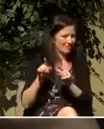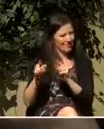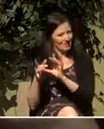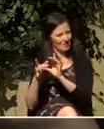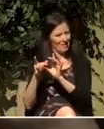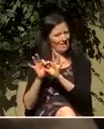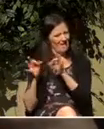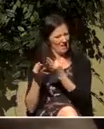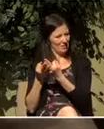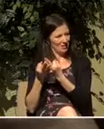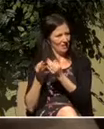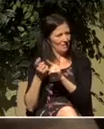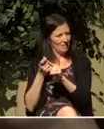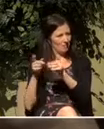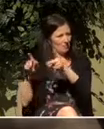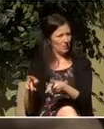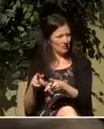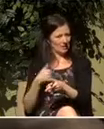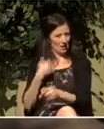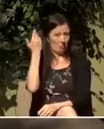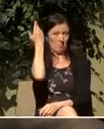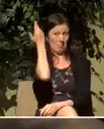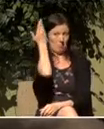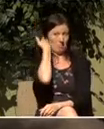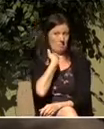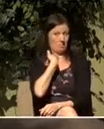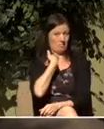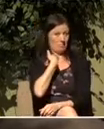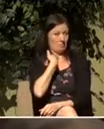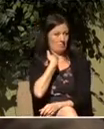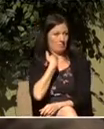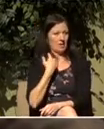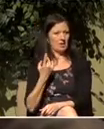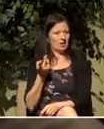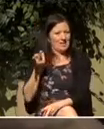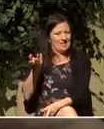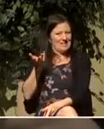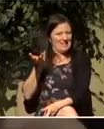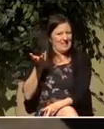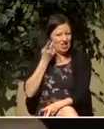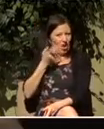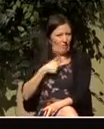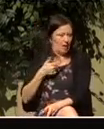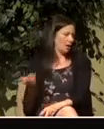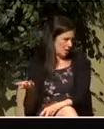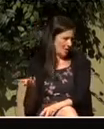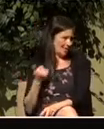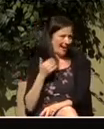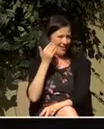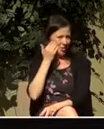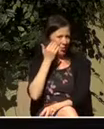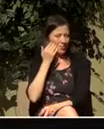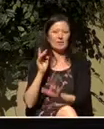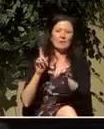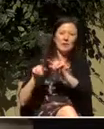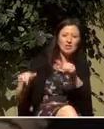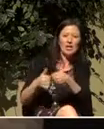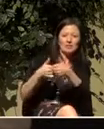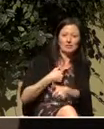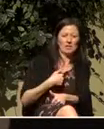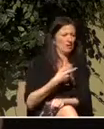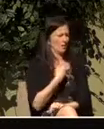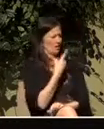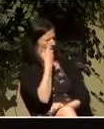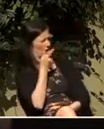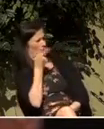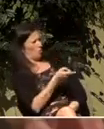garden. He'd been there, and he'd seen me, so I know that he knew. And he challenged me, "Didn't I see you